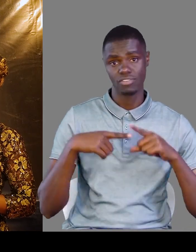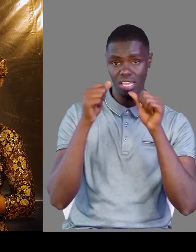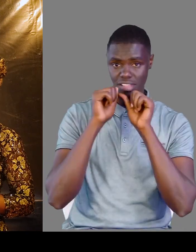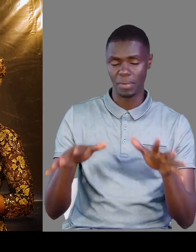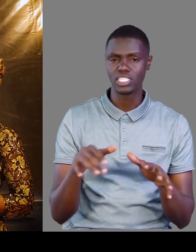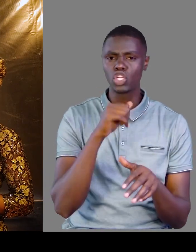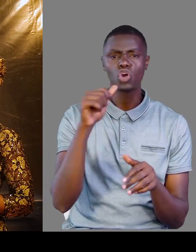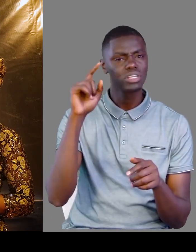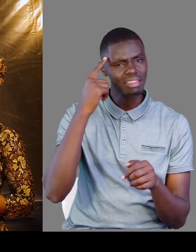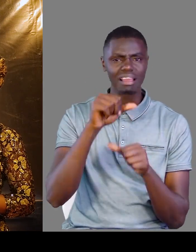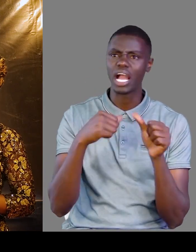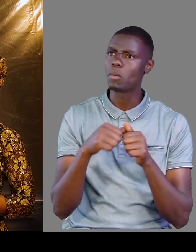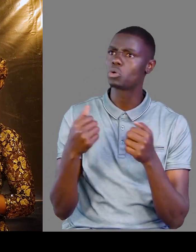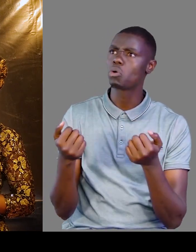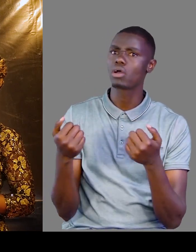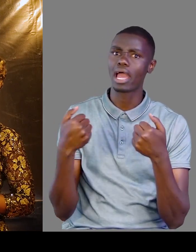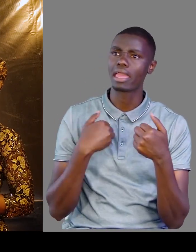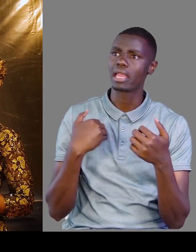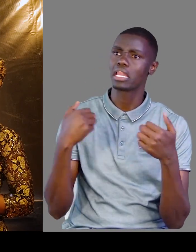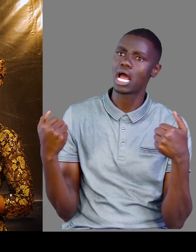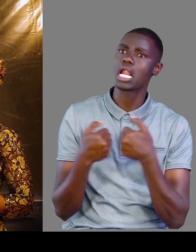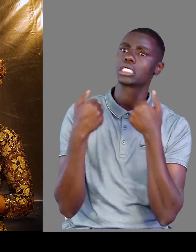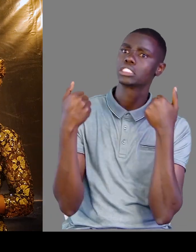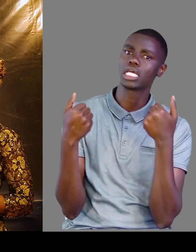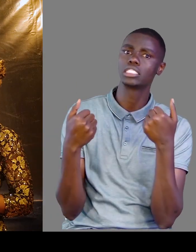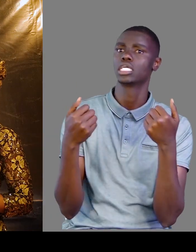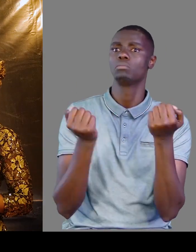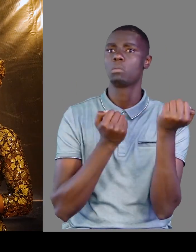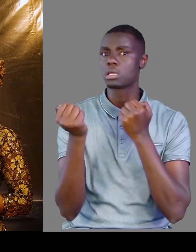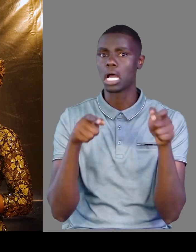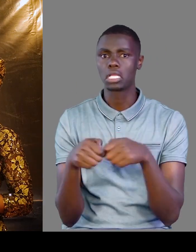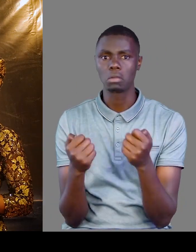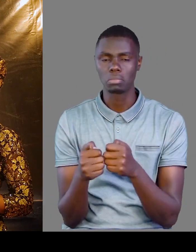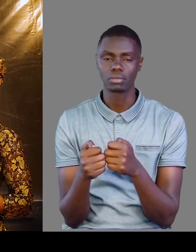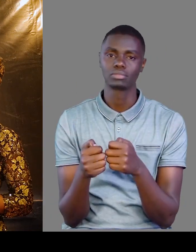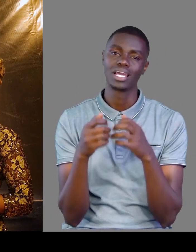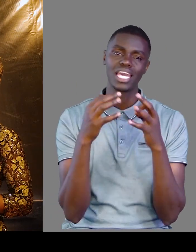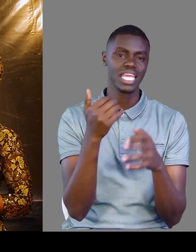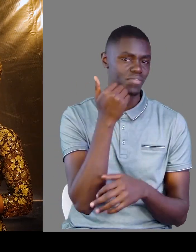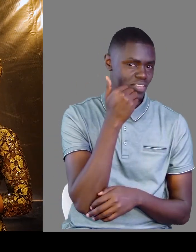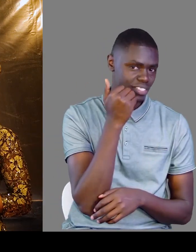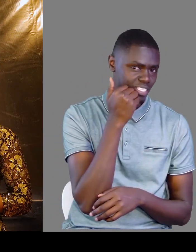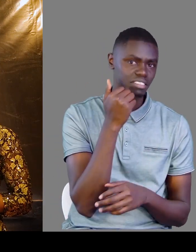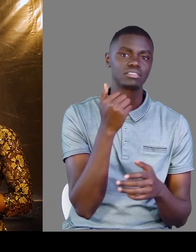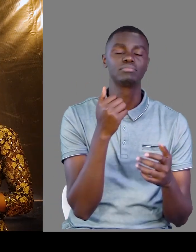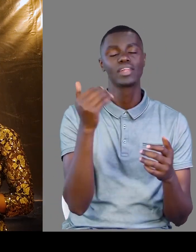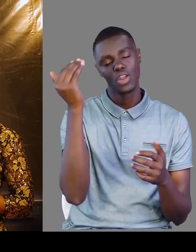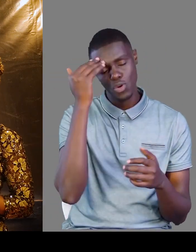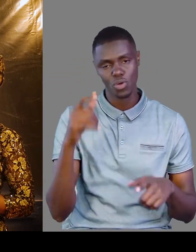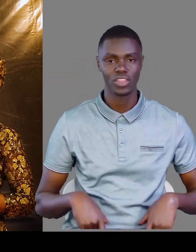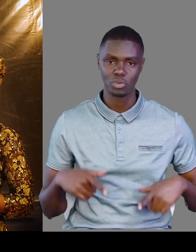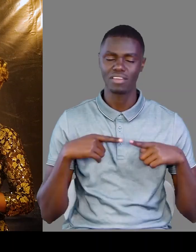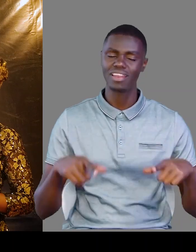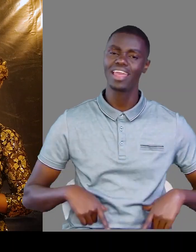think, oh, I had an accident, I spent so much money, or the car is damaged. You get unwell. Count your blessing, you're unwell, but you're still alive. You